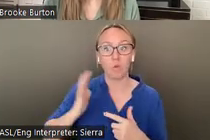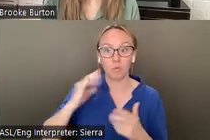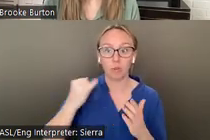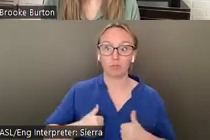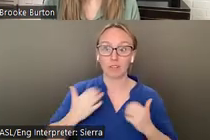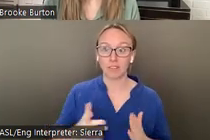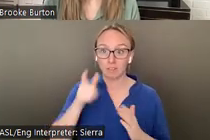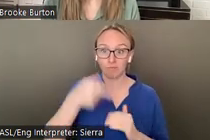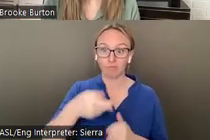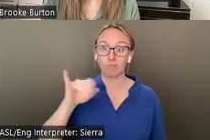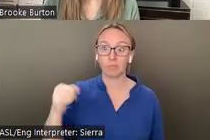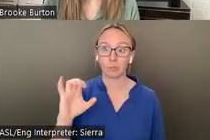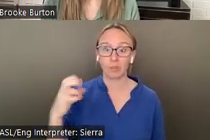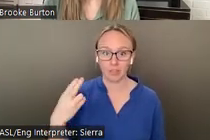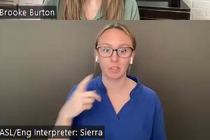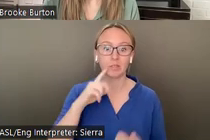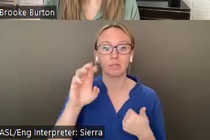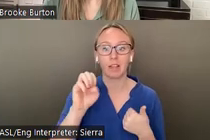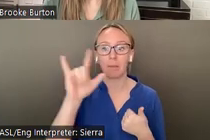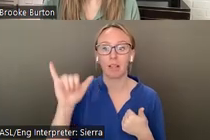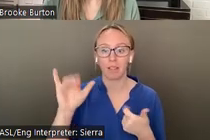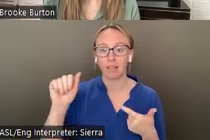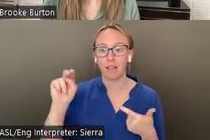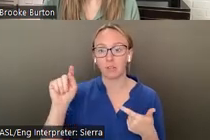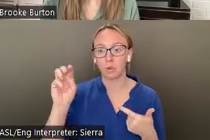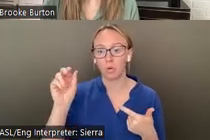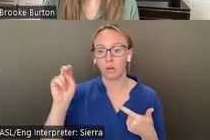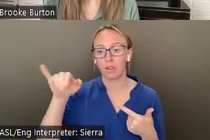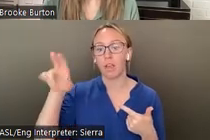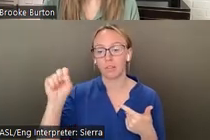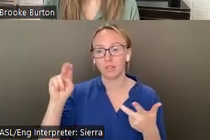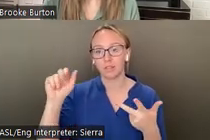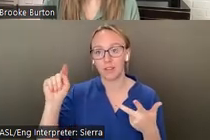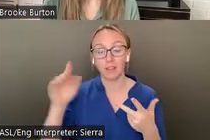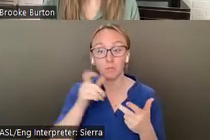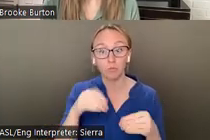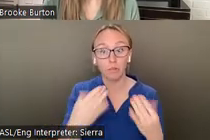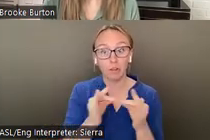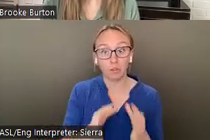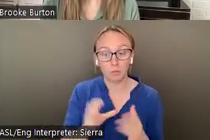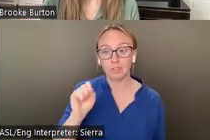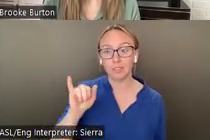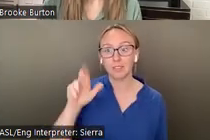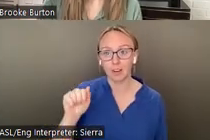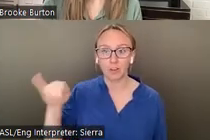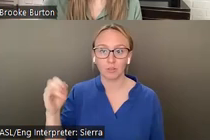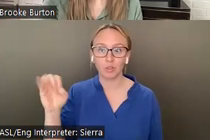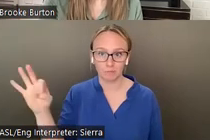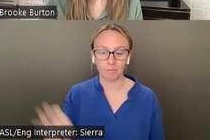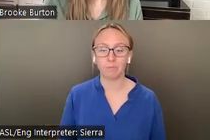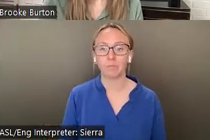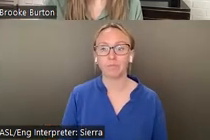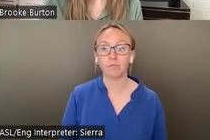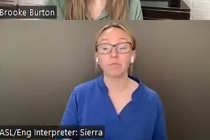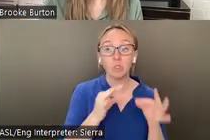Tien-Bui. Providing American Sign Language Interpretation are Sierra MacGyver and Jeff Wood. In addition to ASL